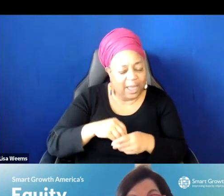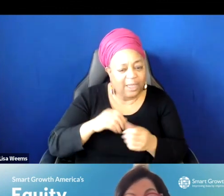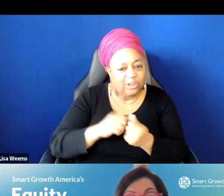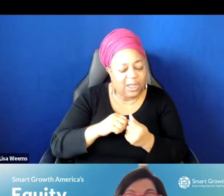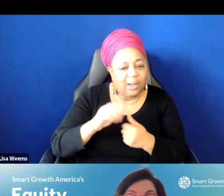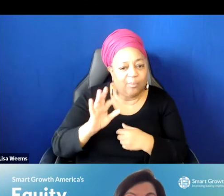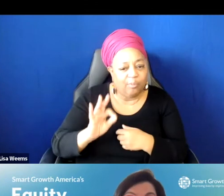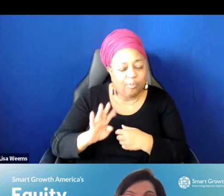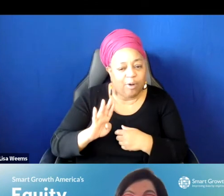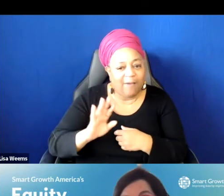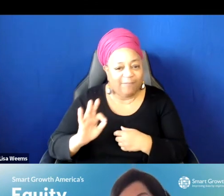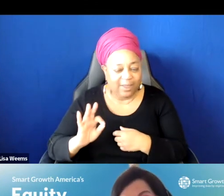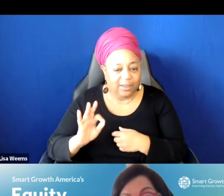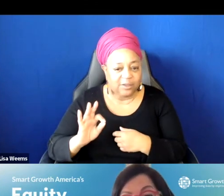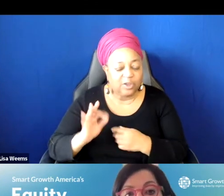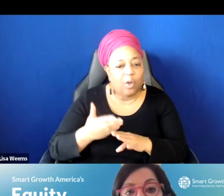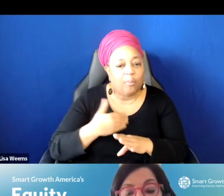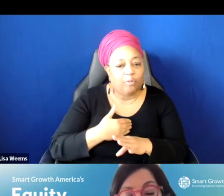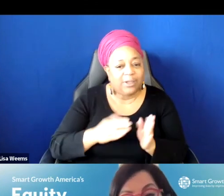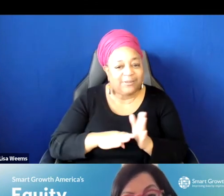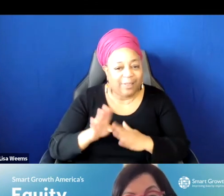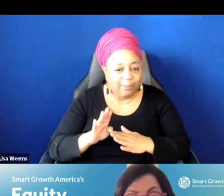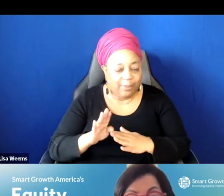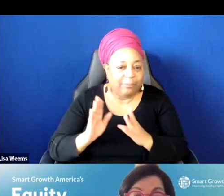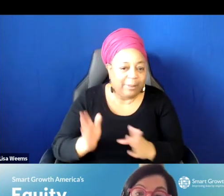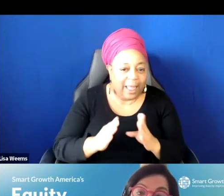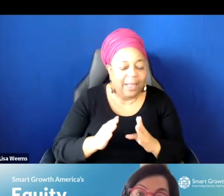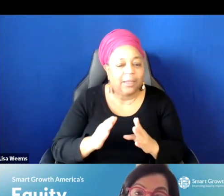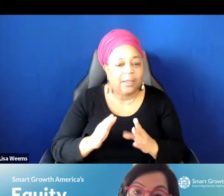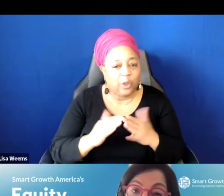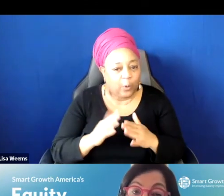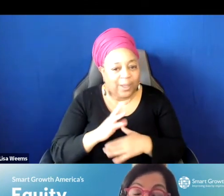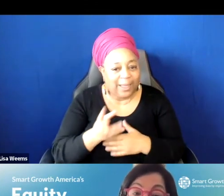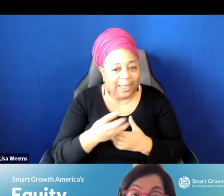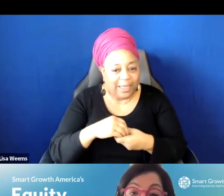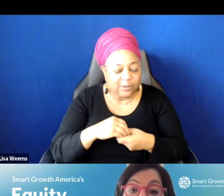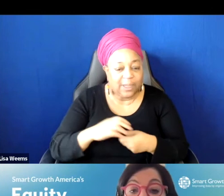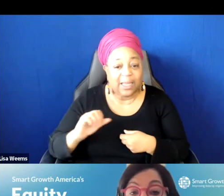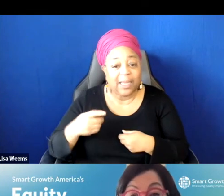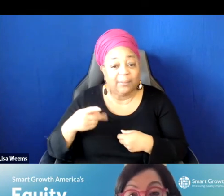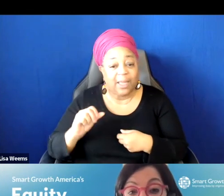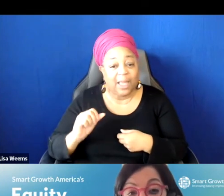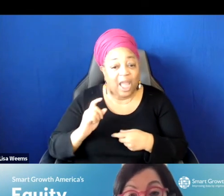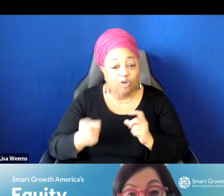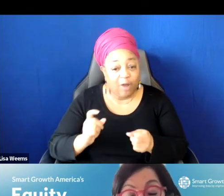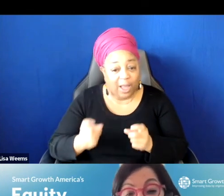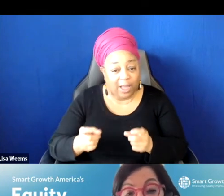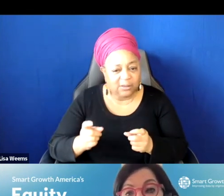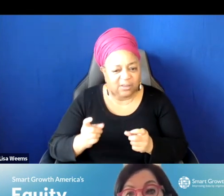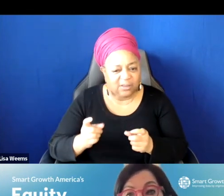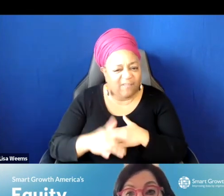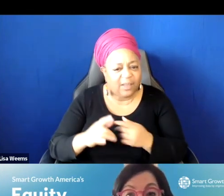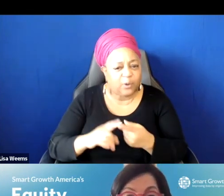activities, in planning, in community engagement. The EPA grants are available to local governments and